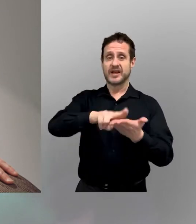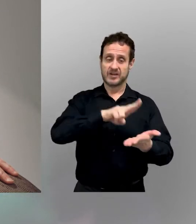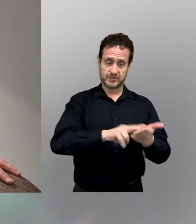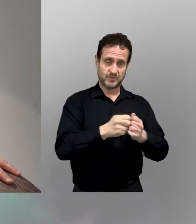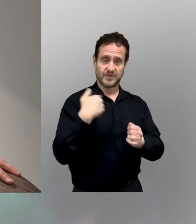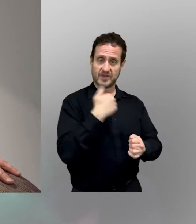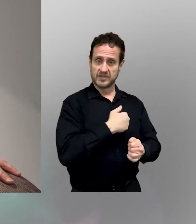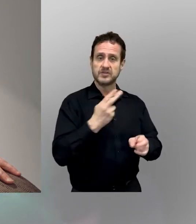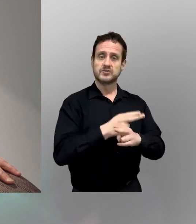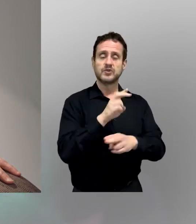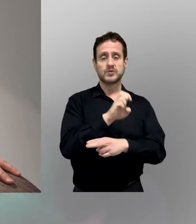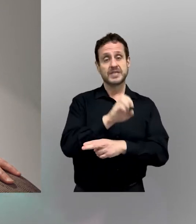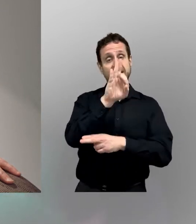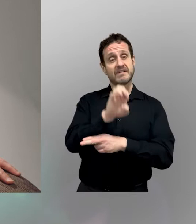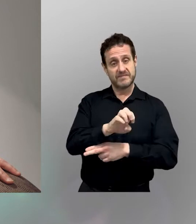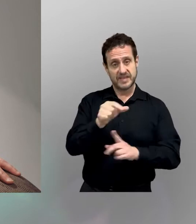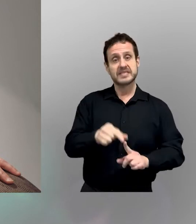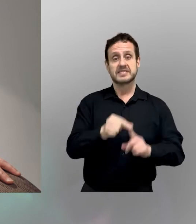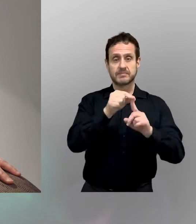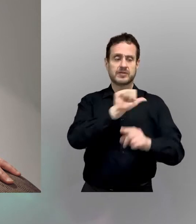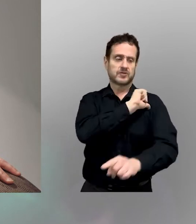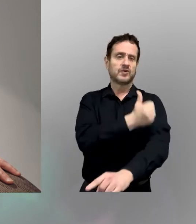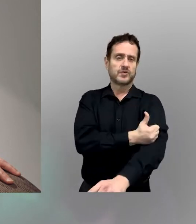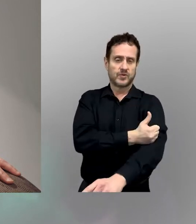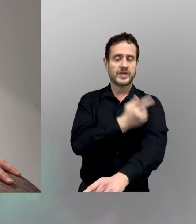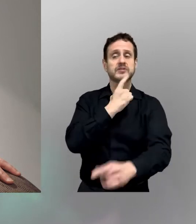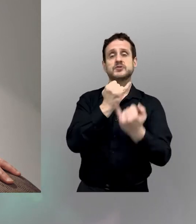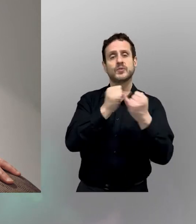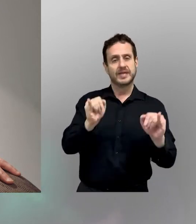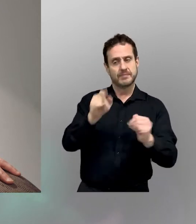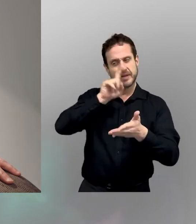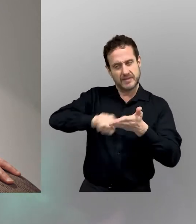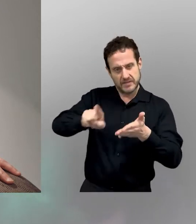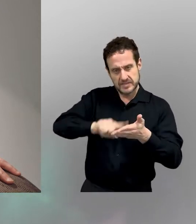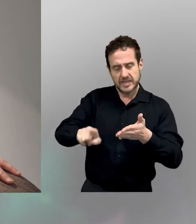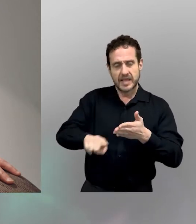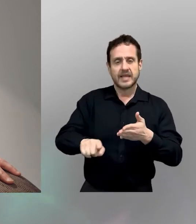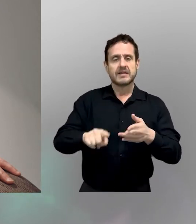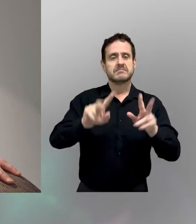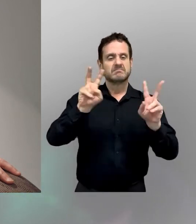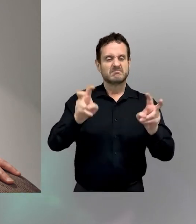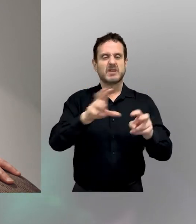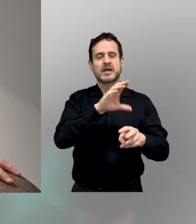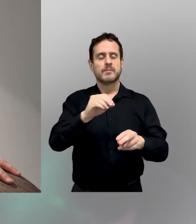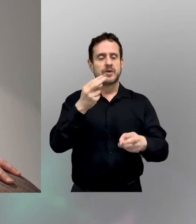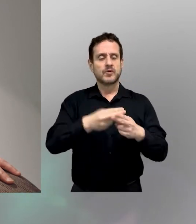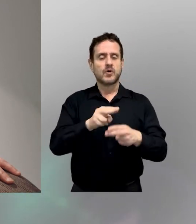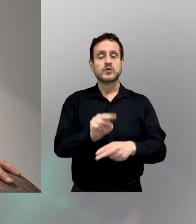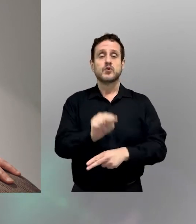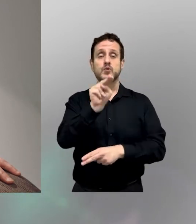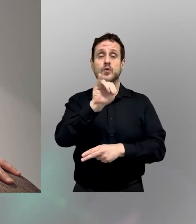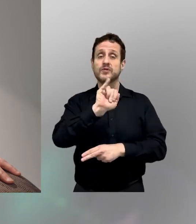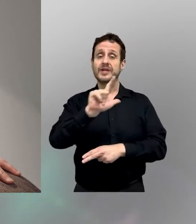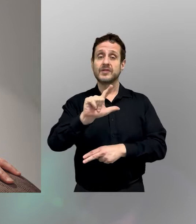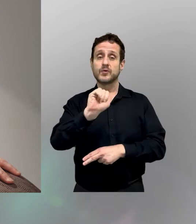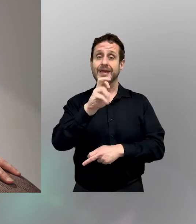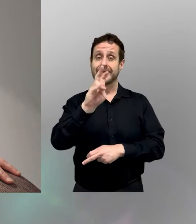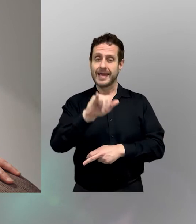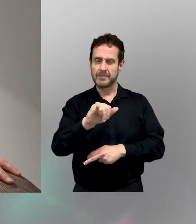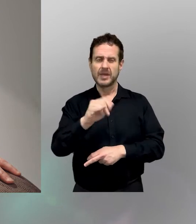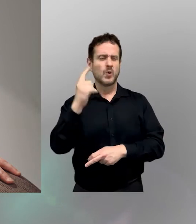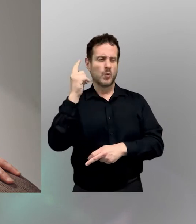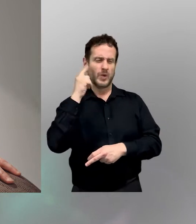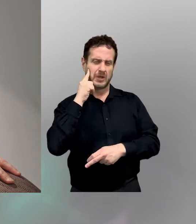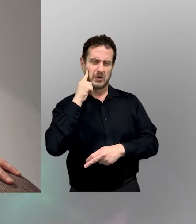of Illinois to use EFE's special authority to independently investigate Northern Illinois Academy